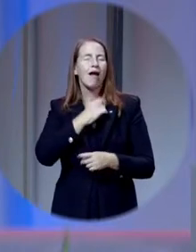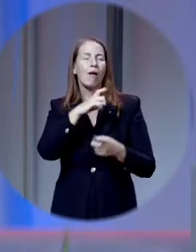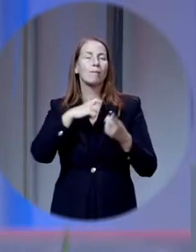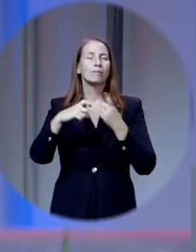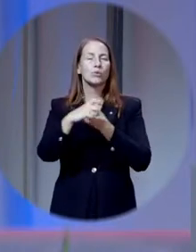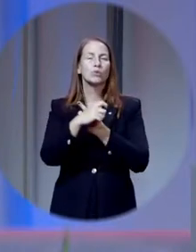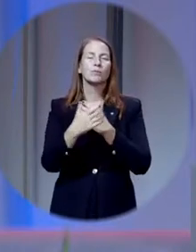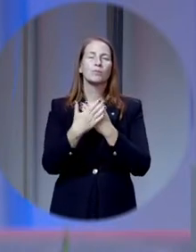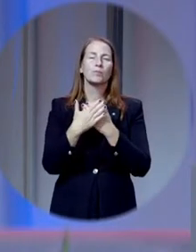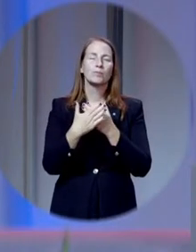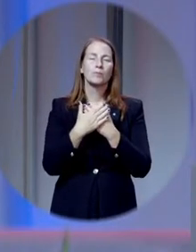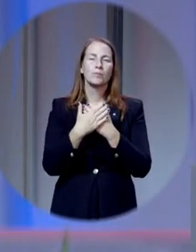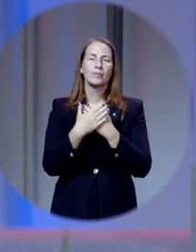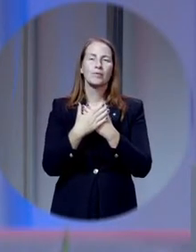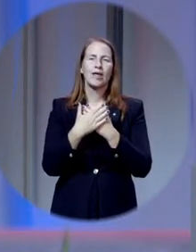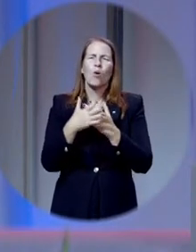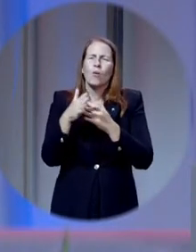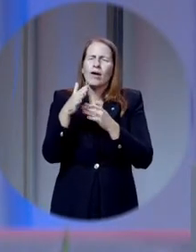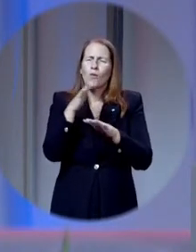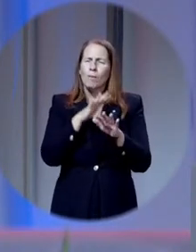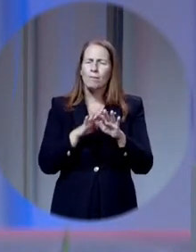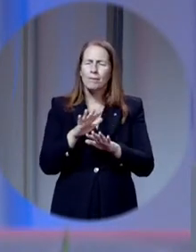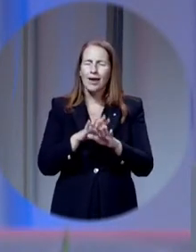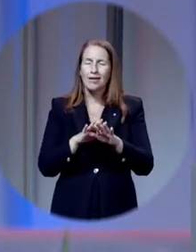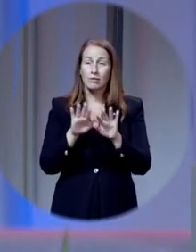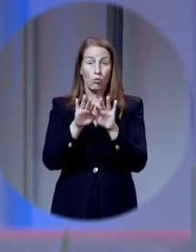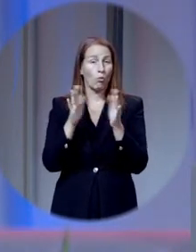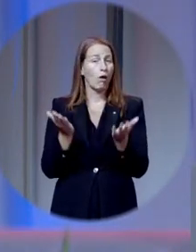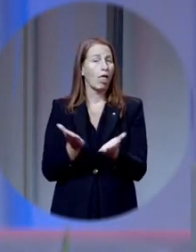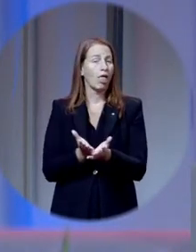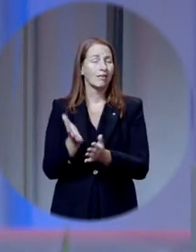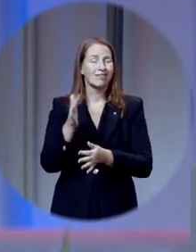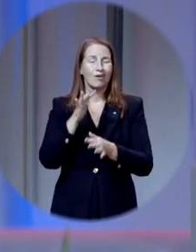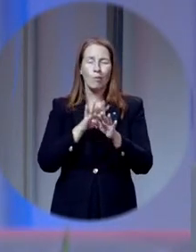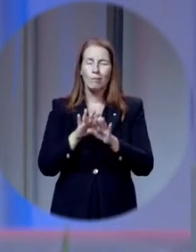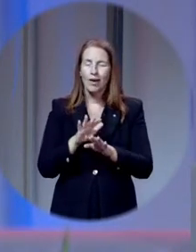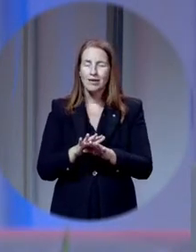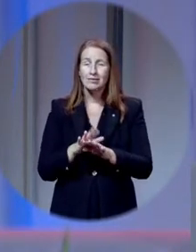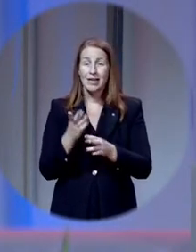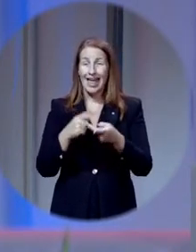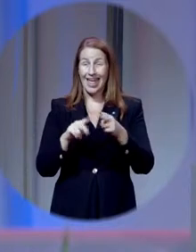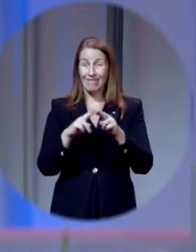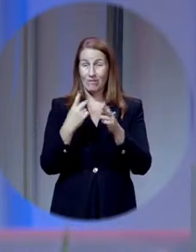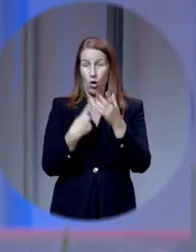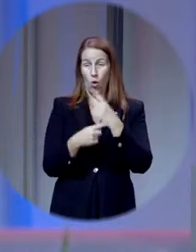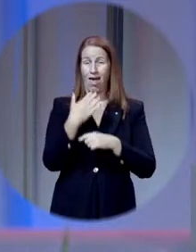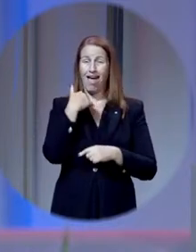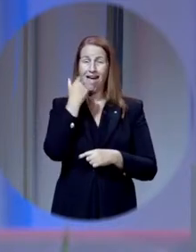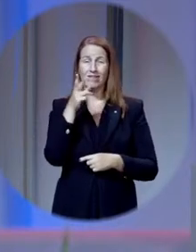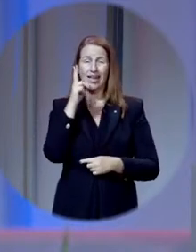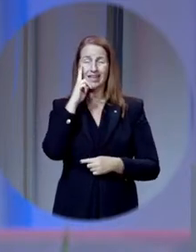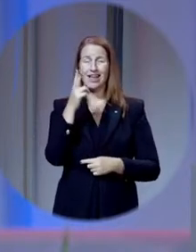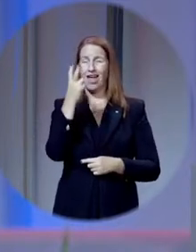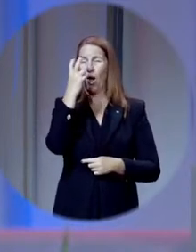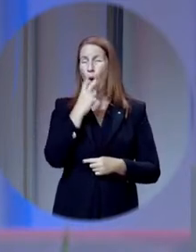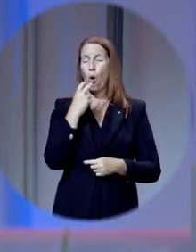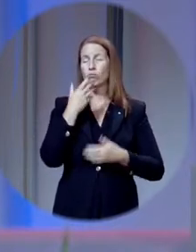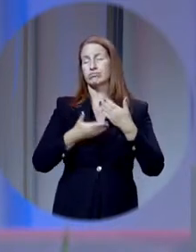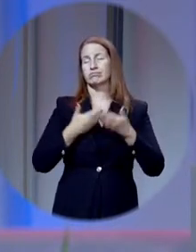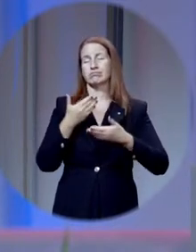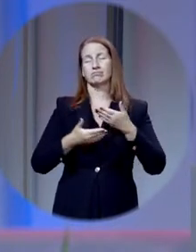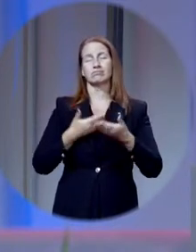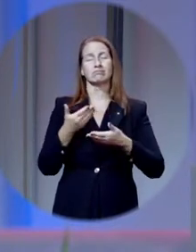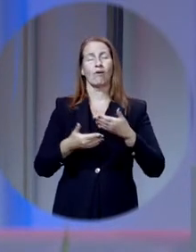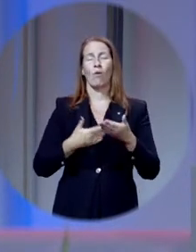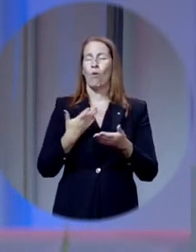more. We are complex, the world is complex. And if we only ever hear dominant narratives, we don't understand